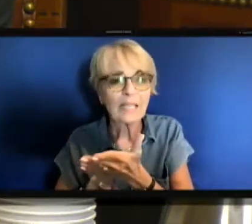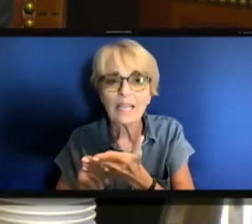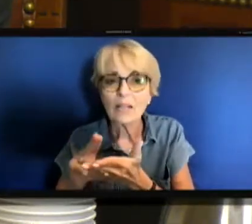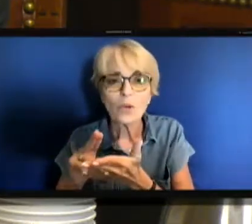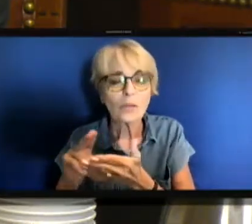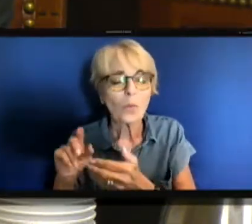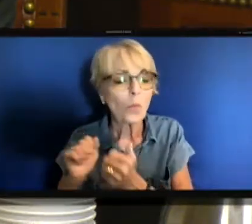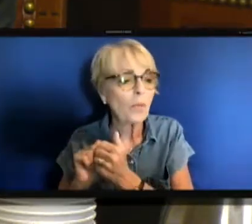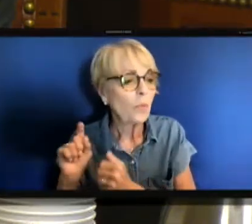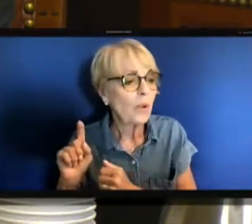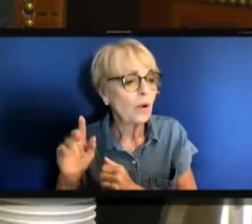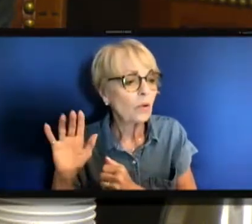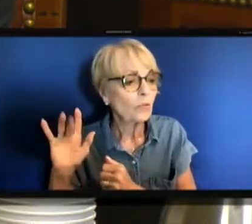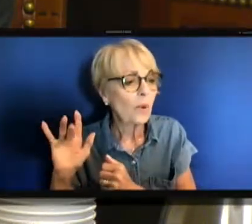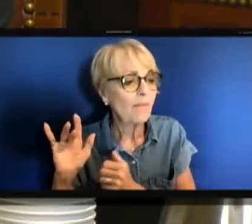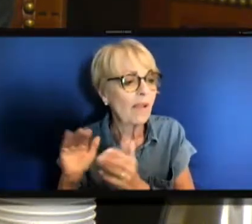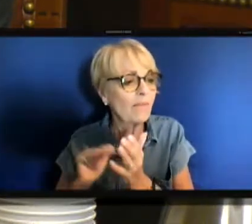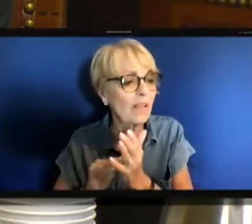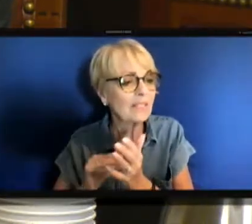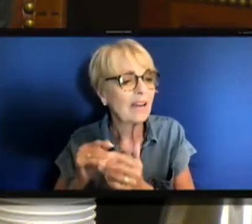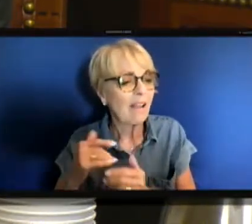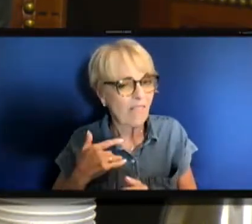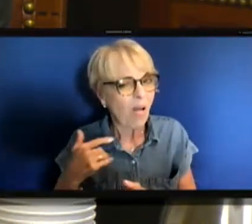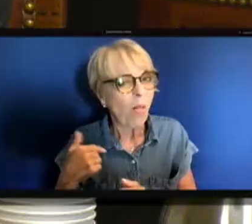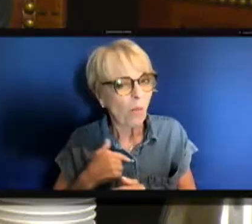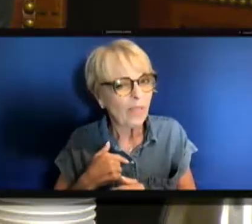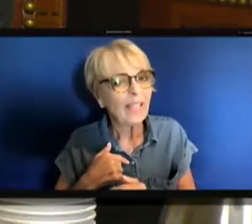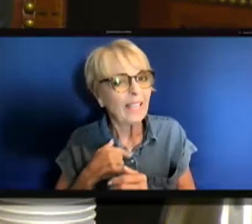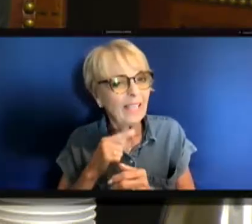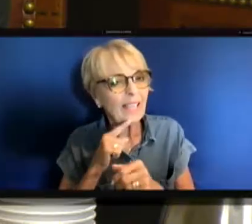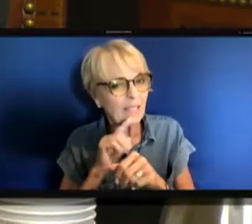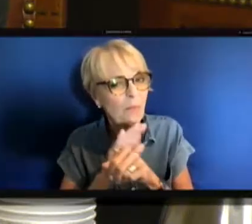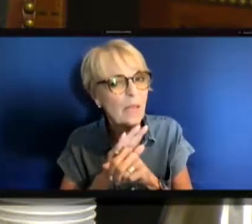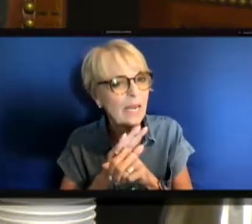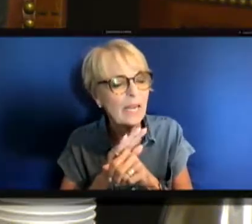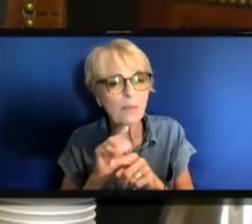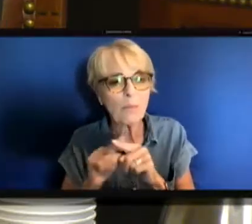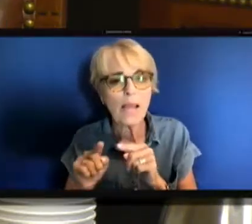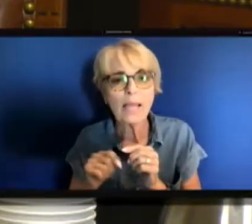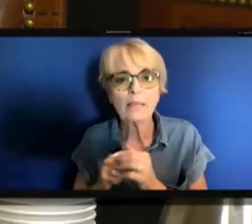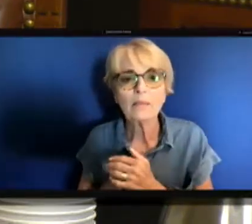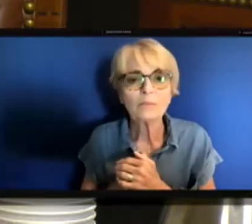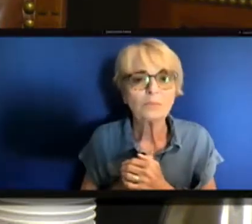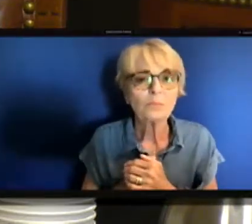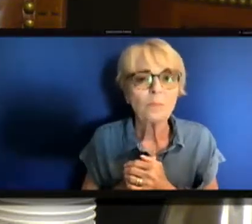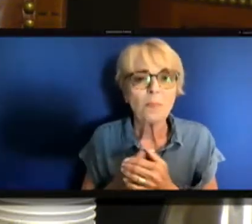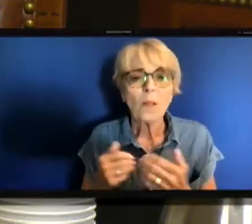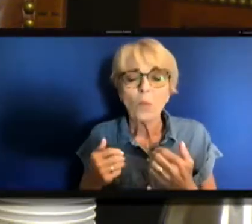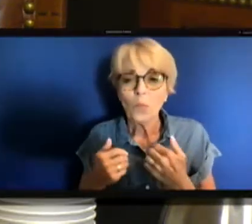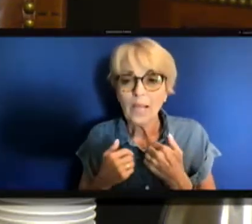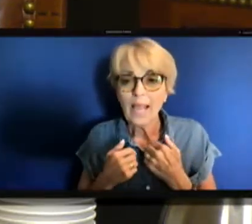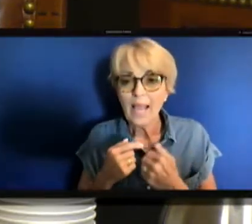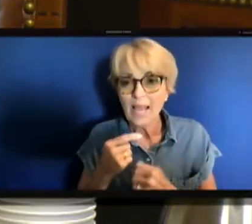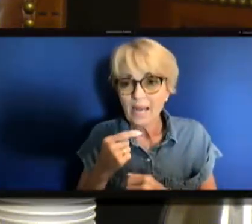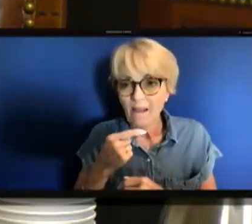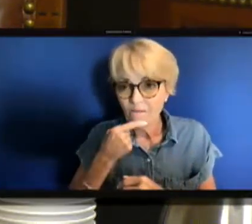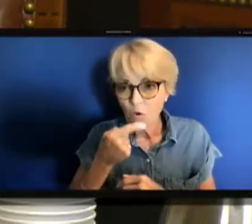$125,000, even though I feel like we committed to it. But being that we had a verbal commitment, does that